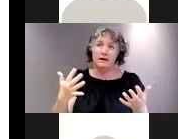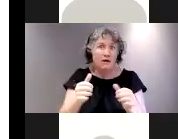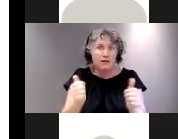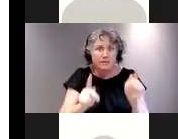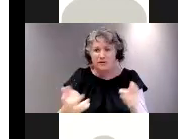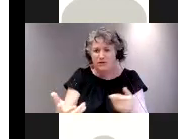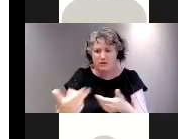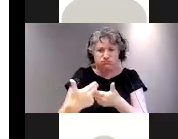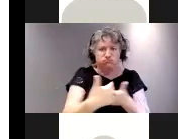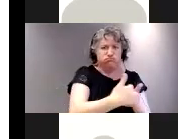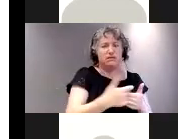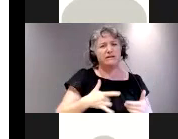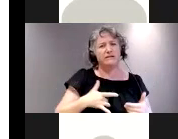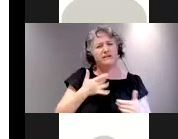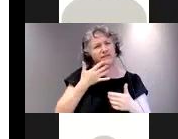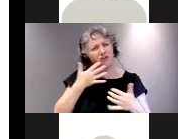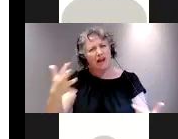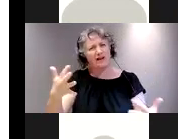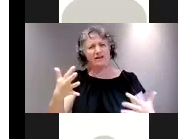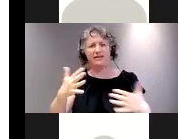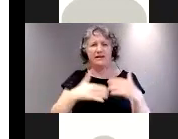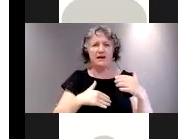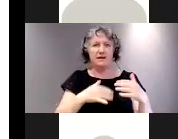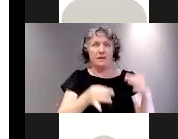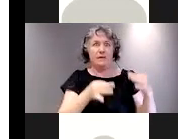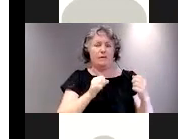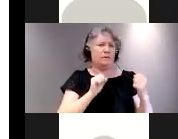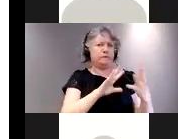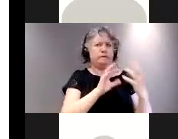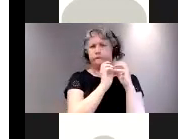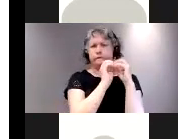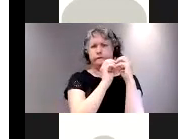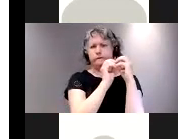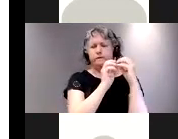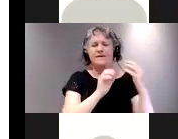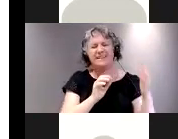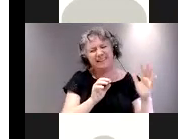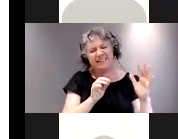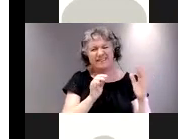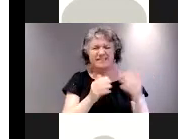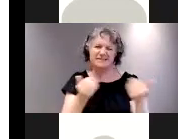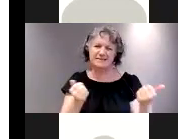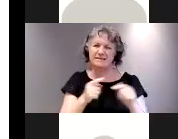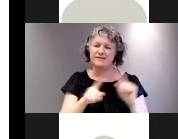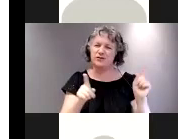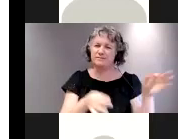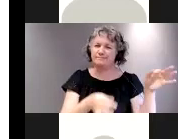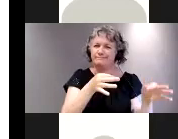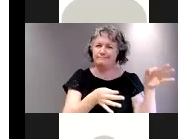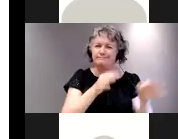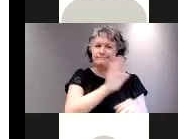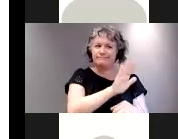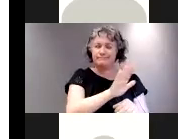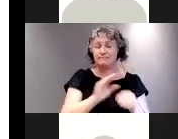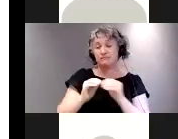participate feels more friendly to resolve issues than the confrontational one that litigation is. It's a